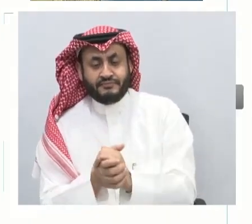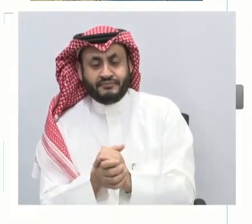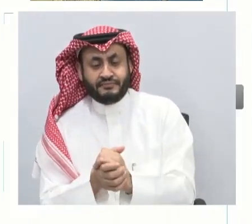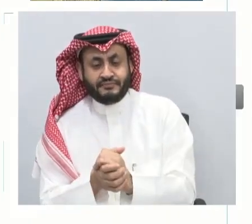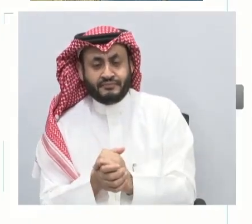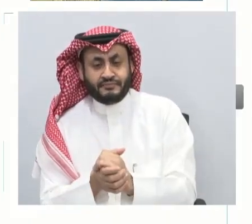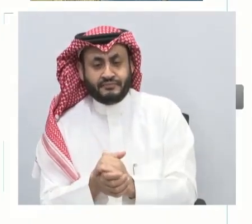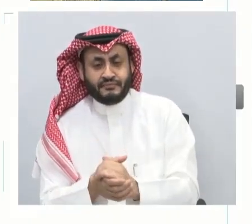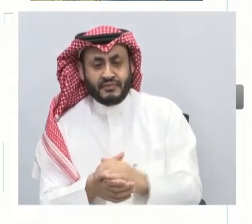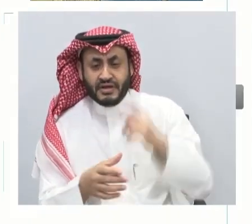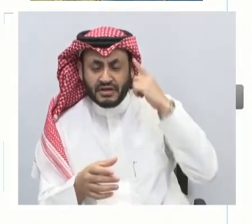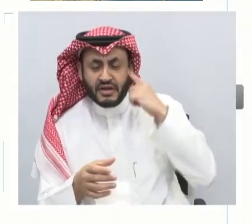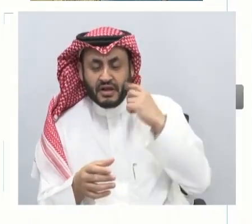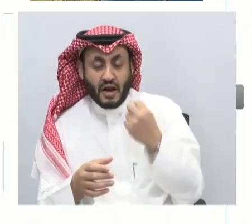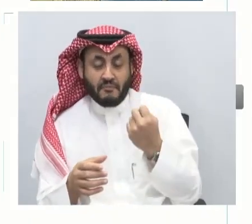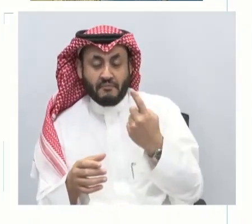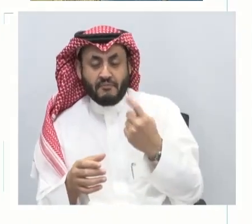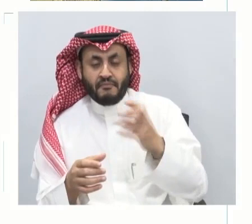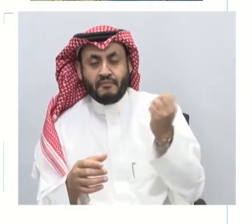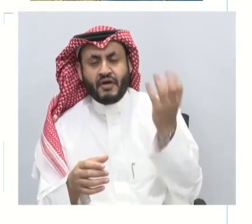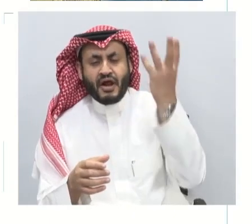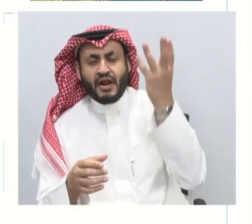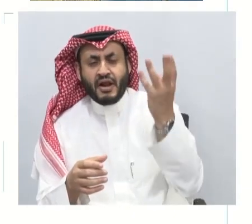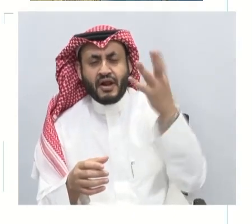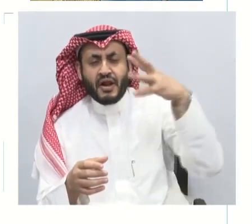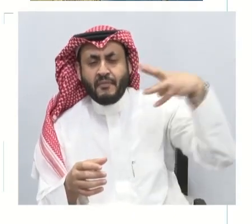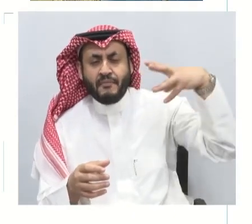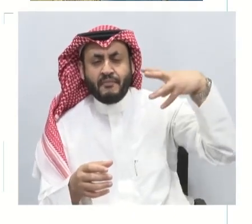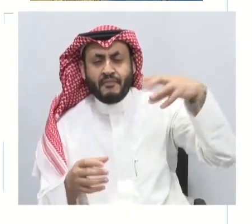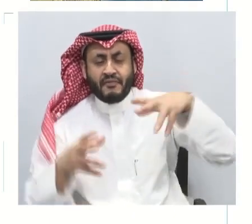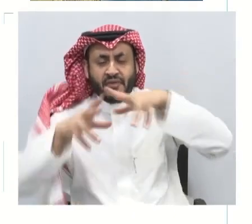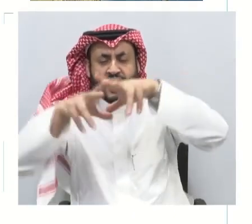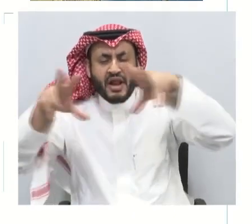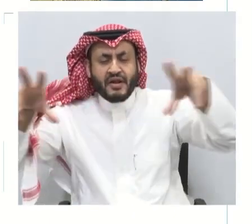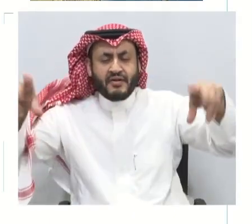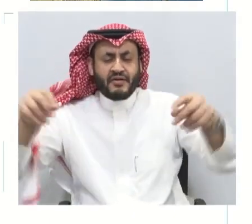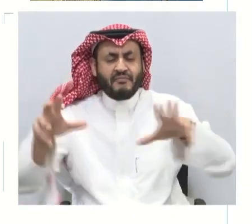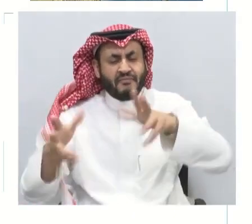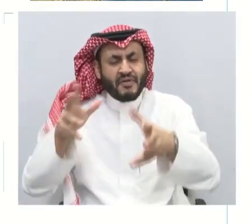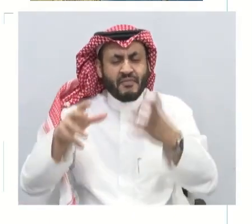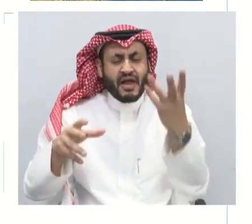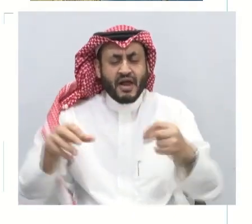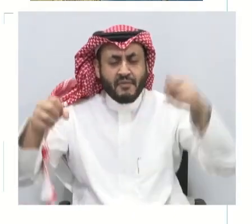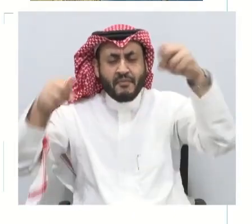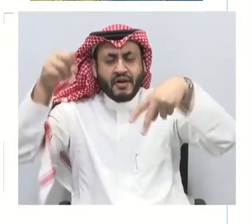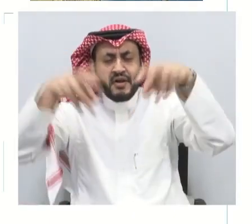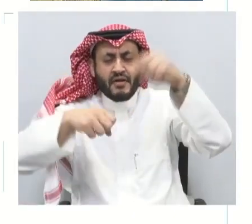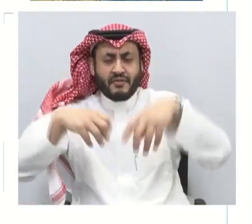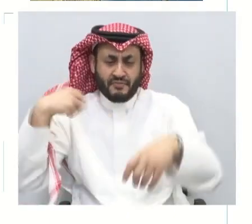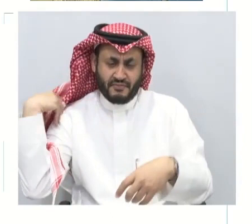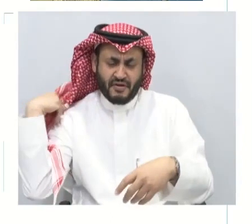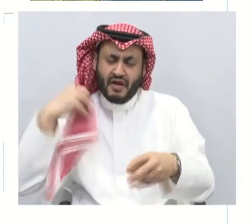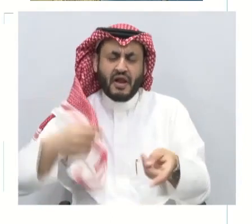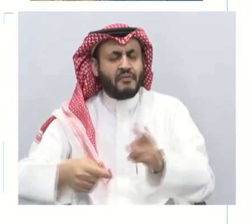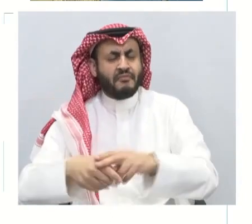The weather on Saturday will be nice in the morning and cloudy in the afternoon. It'll probably rain at night. These showers are quite